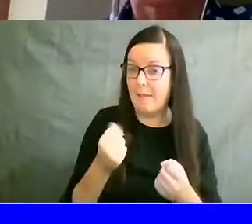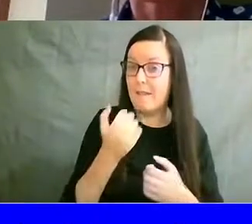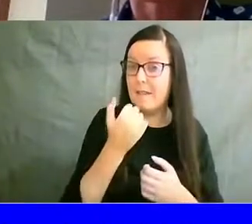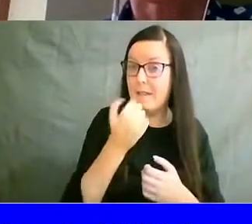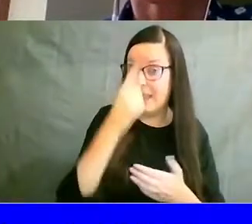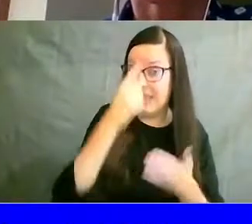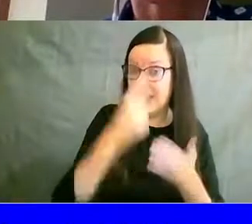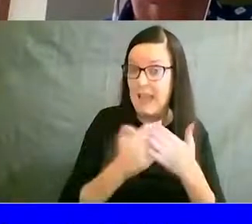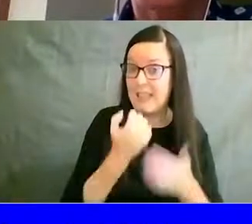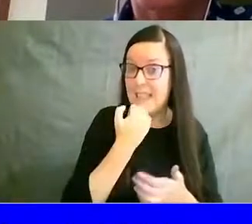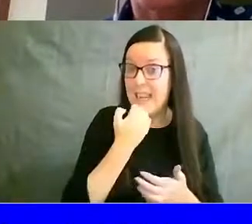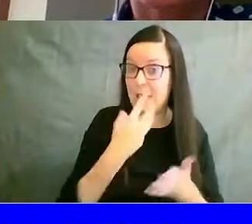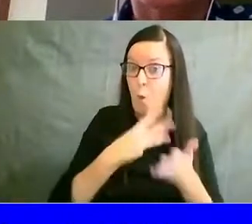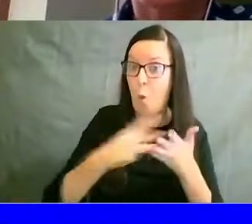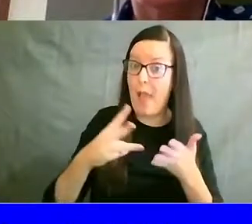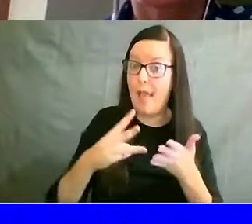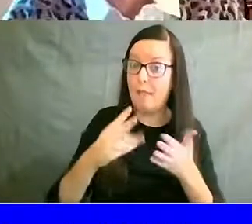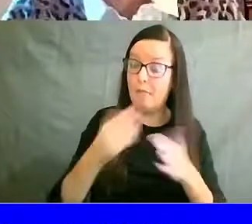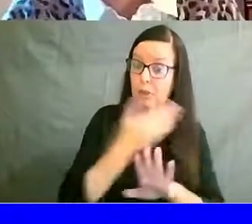Act?